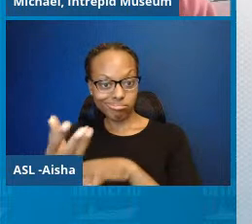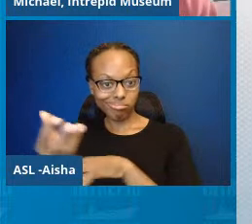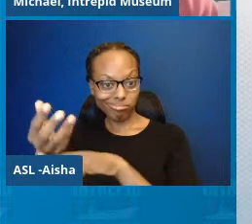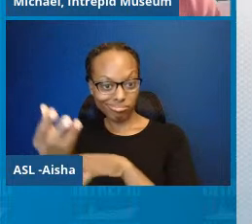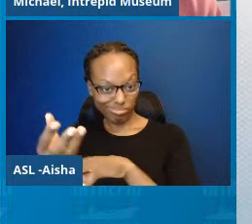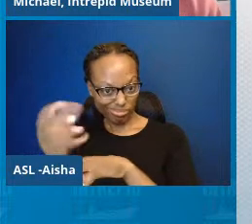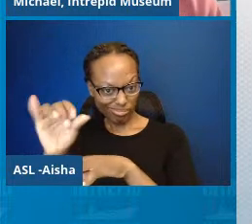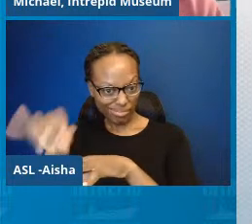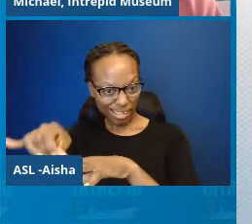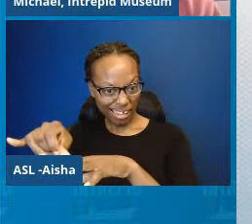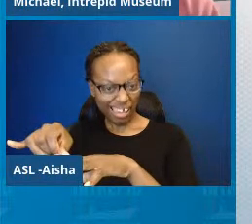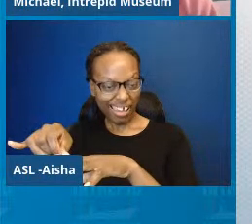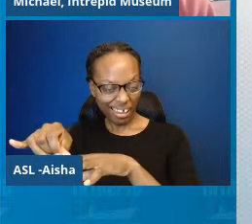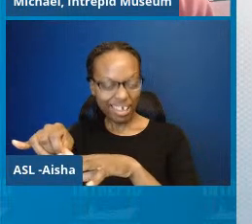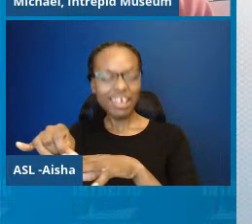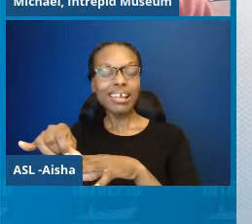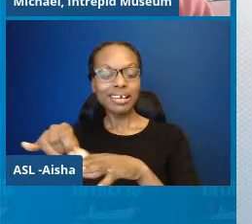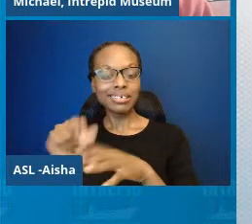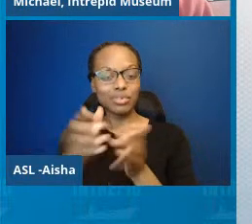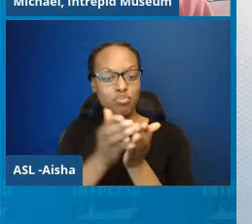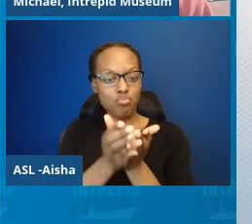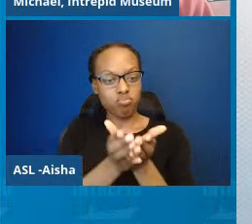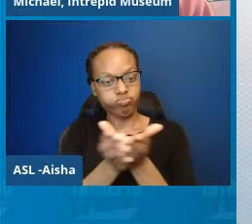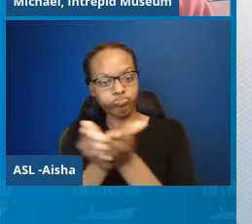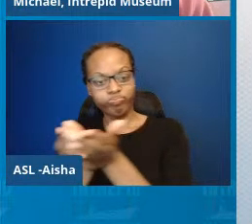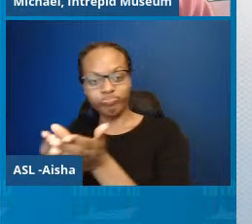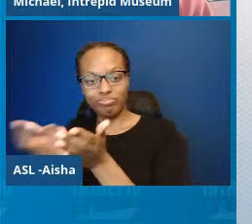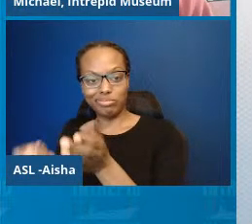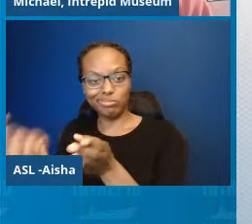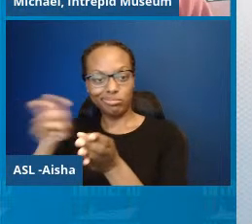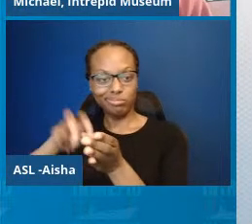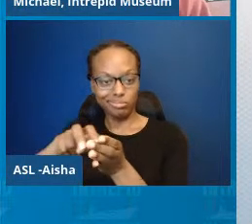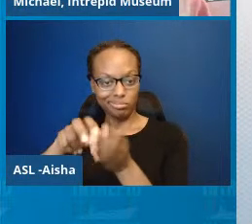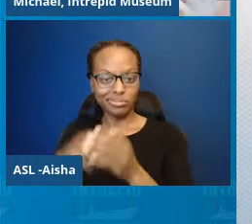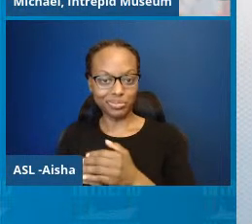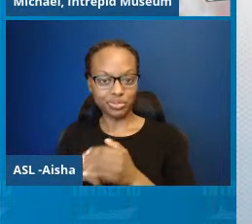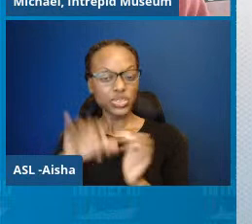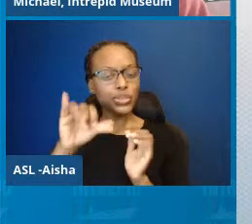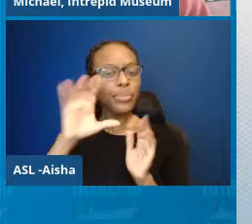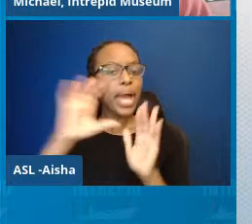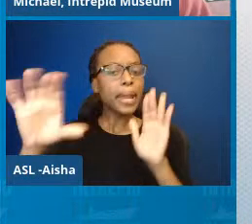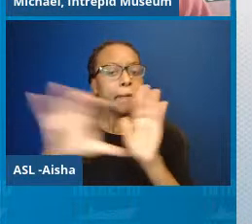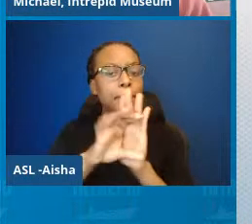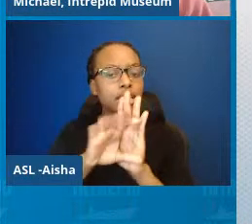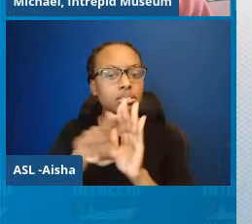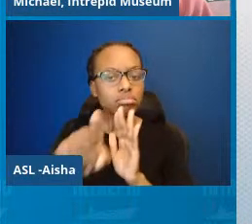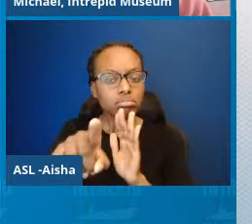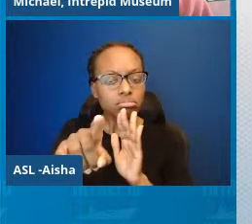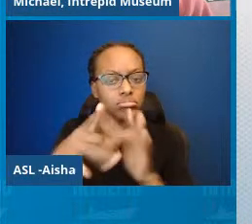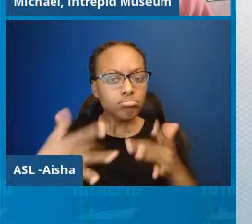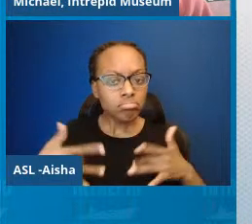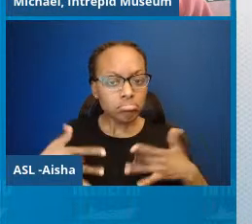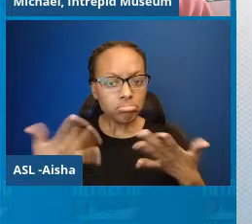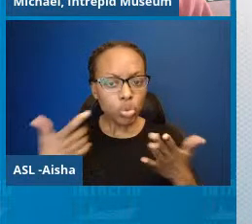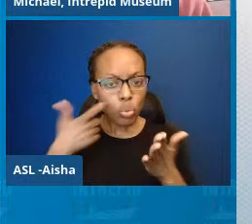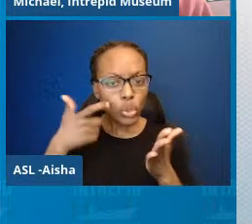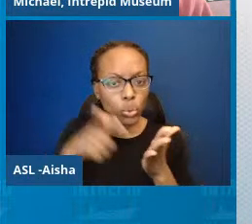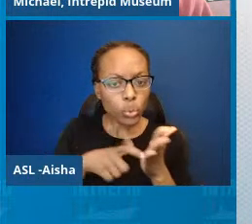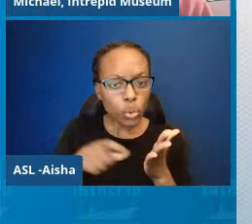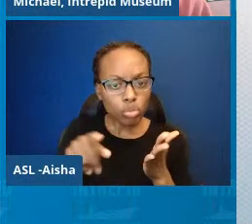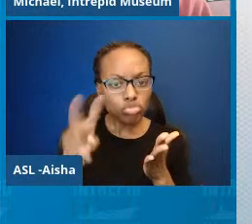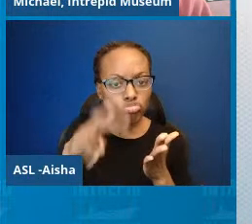light. I want you to just take a moment to see what you notice as your eyes wander over